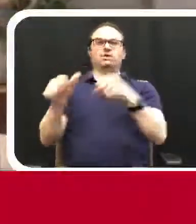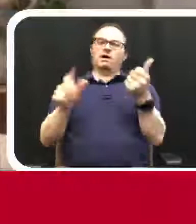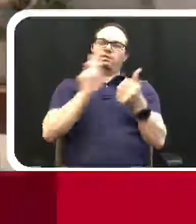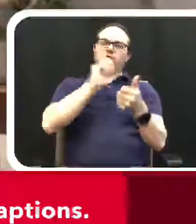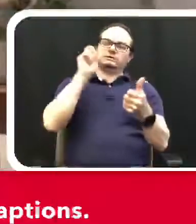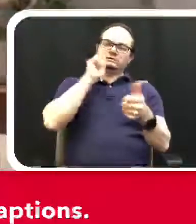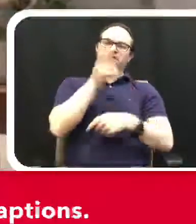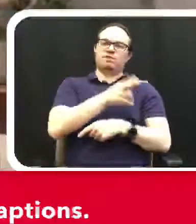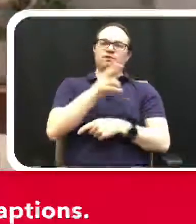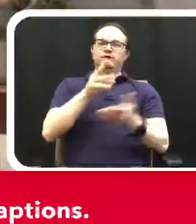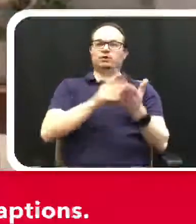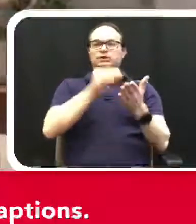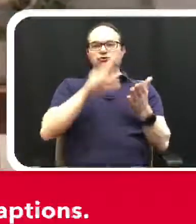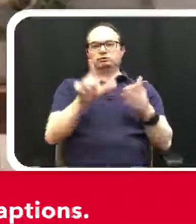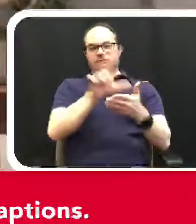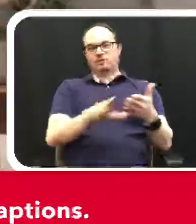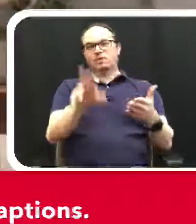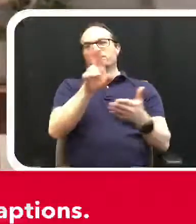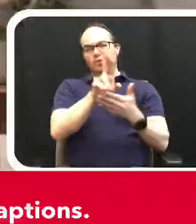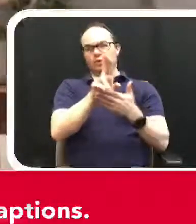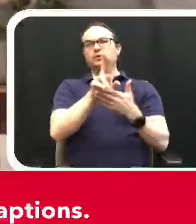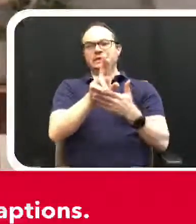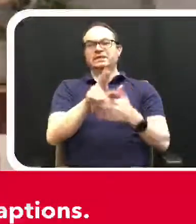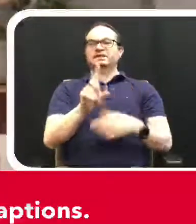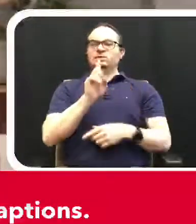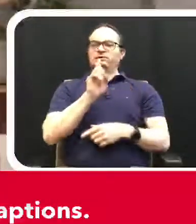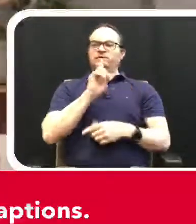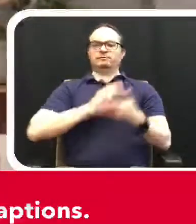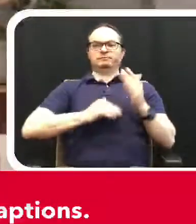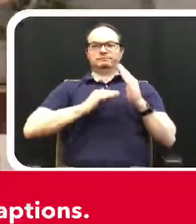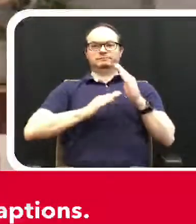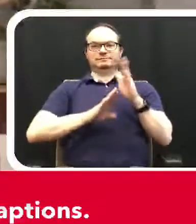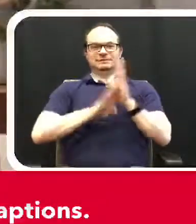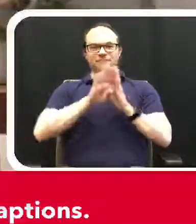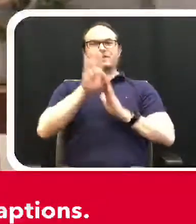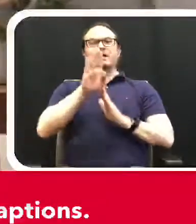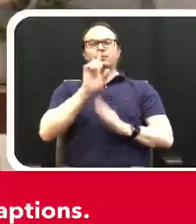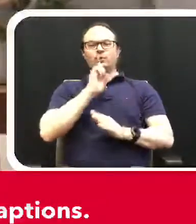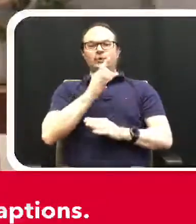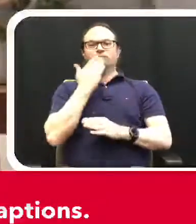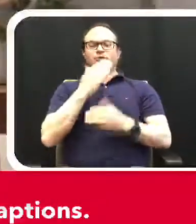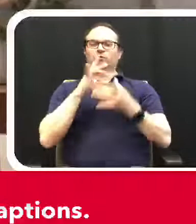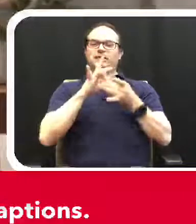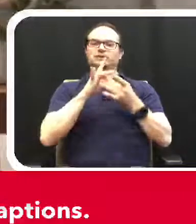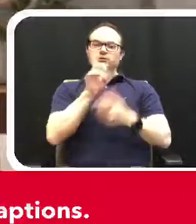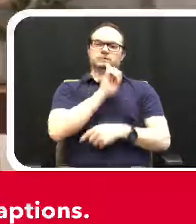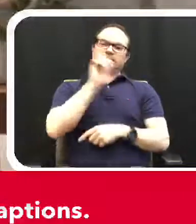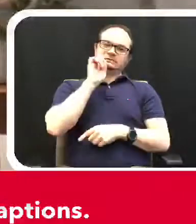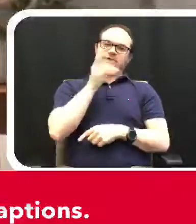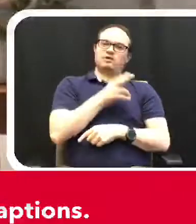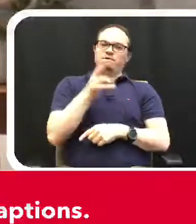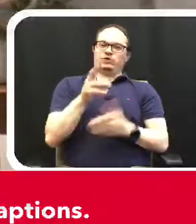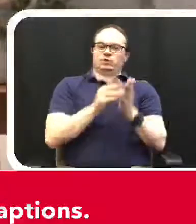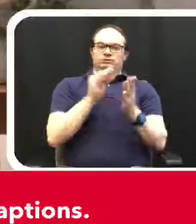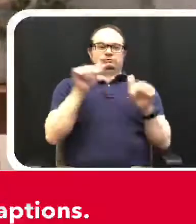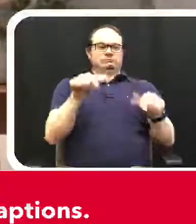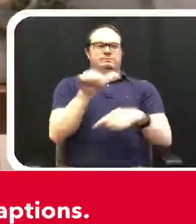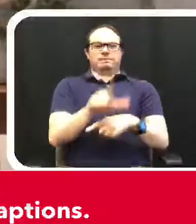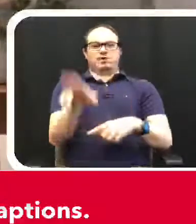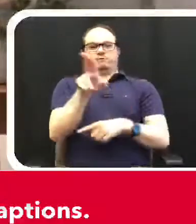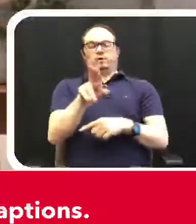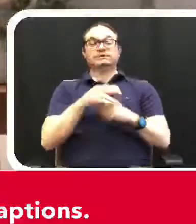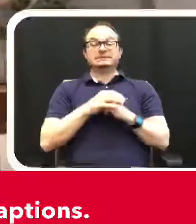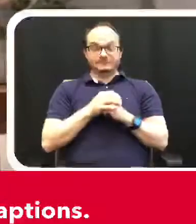hearing students. And so we've built really good relationships with those students on campus as well. And it's